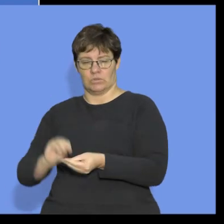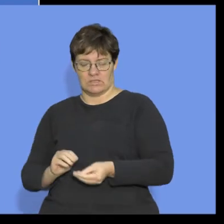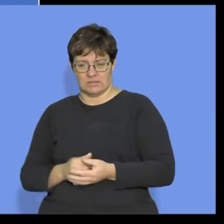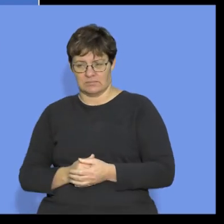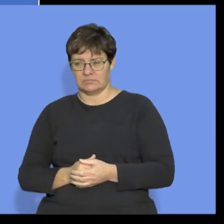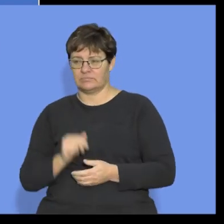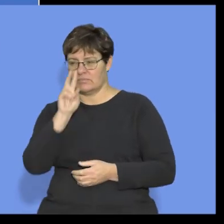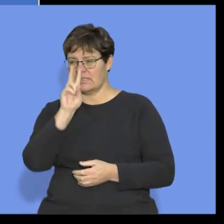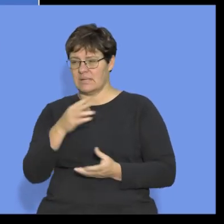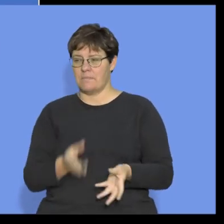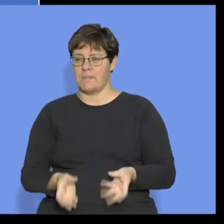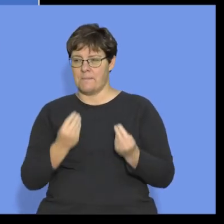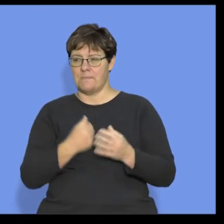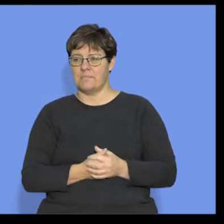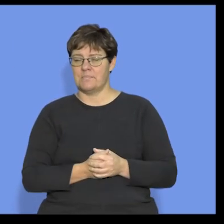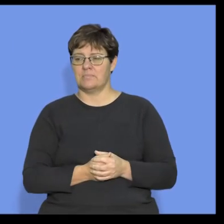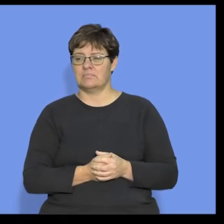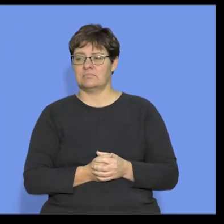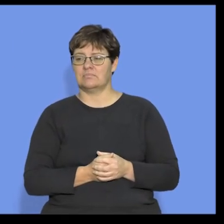Okay, let's see. What do we get?